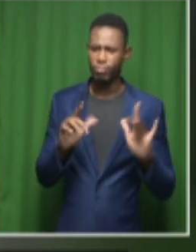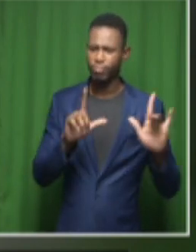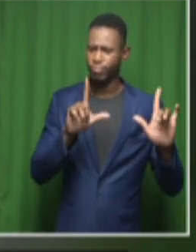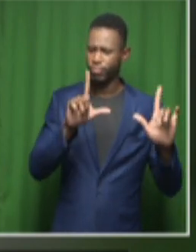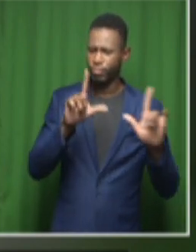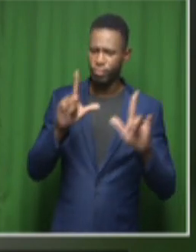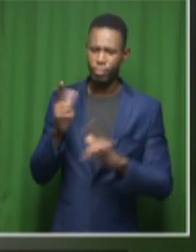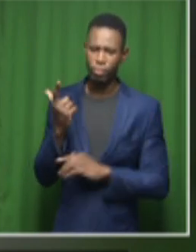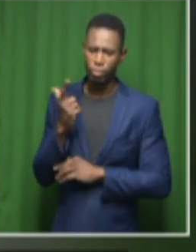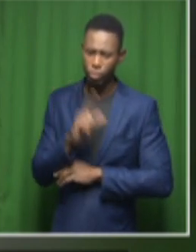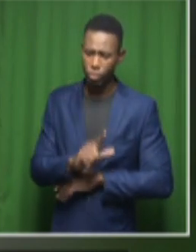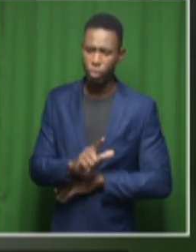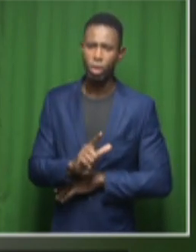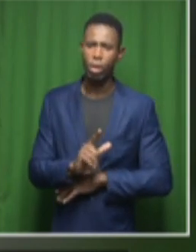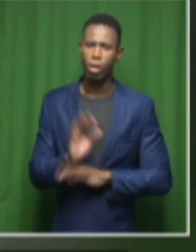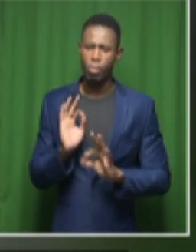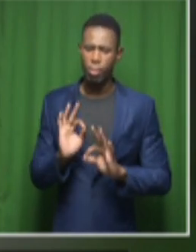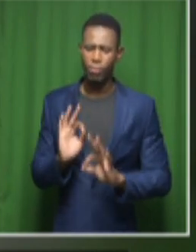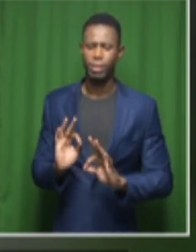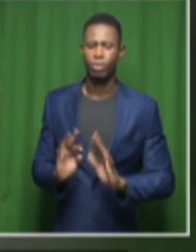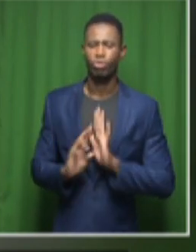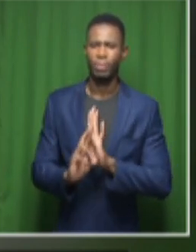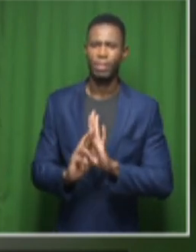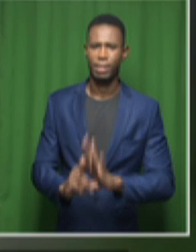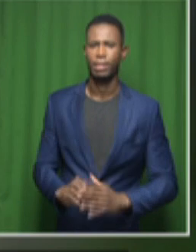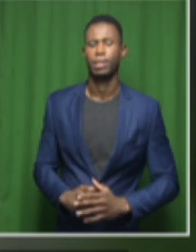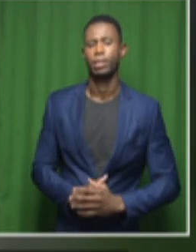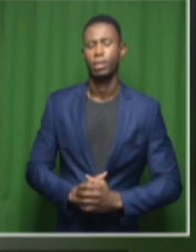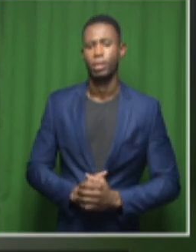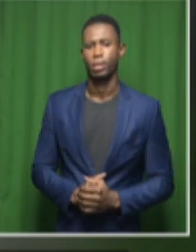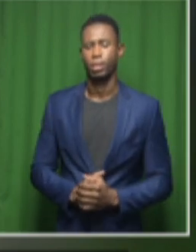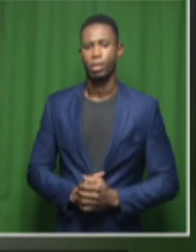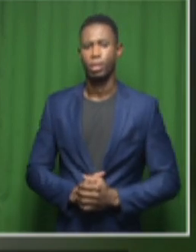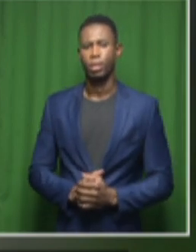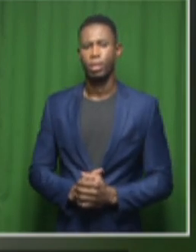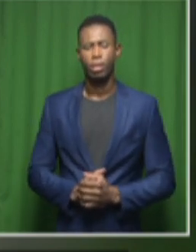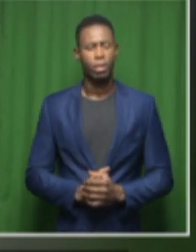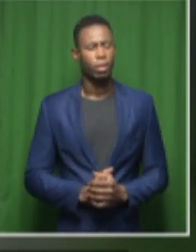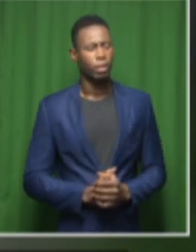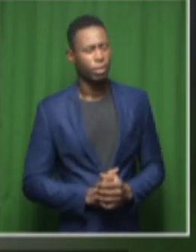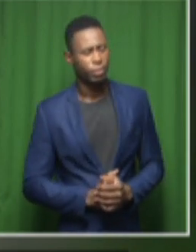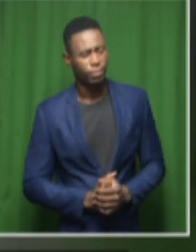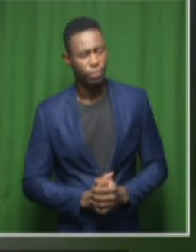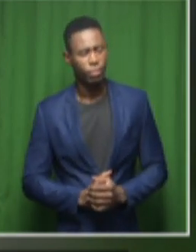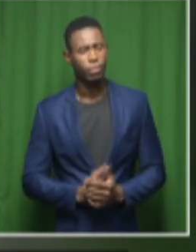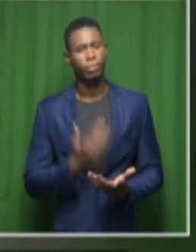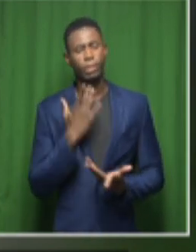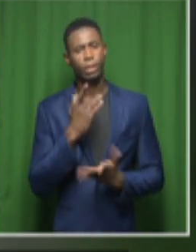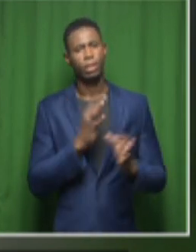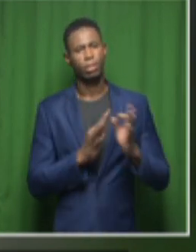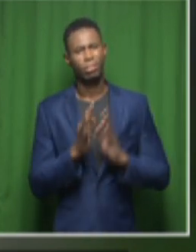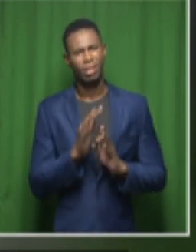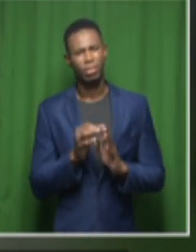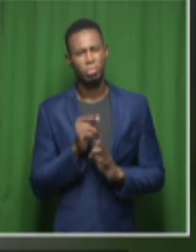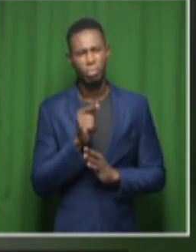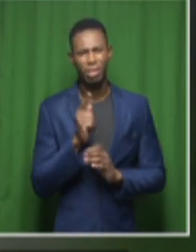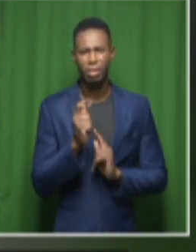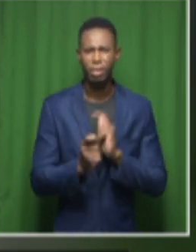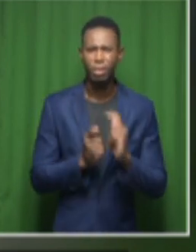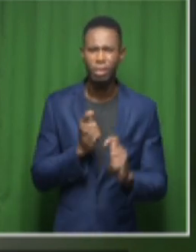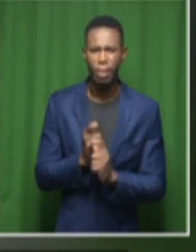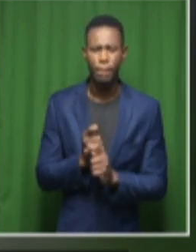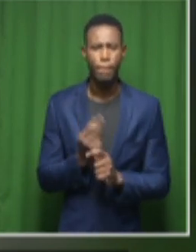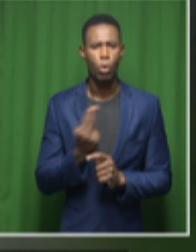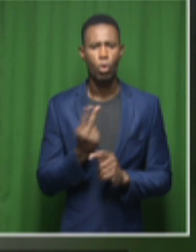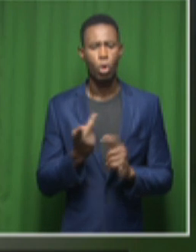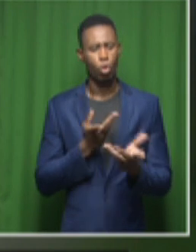shows us contemporary art in South Africa. Now, take us through, the types and the kinds of conversations you wanted to achieve